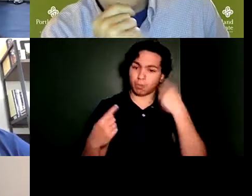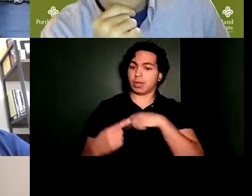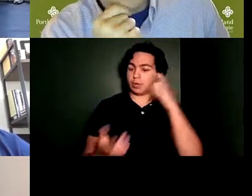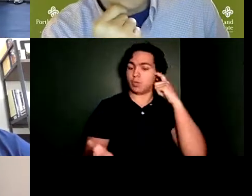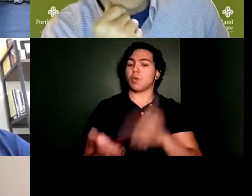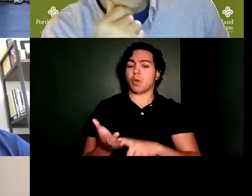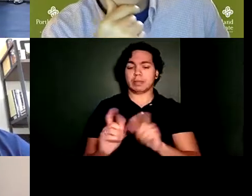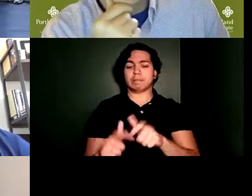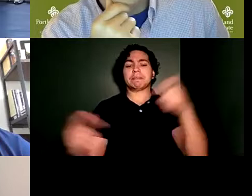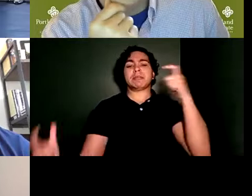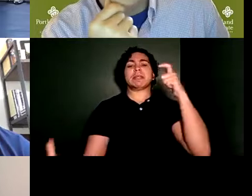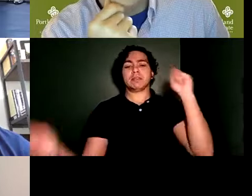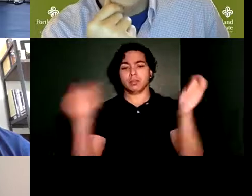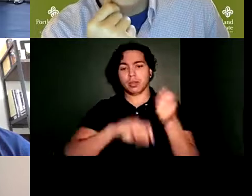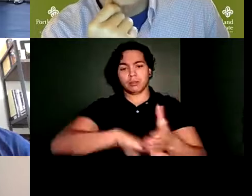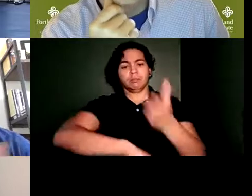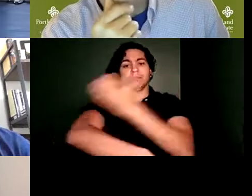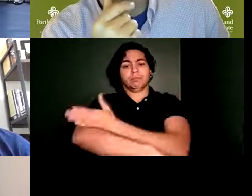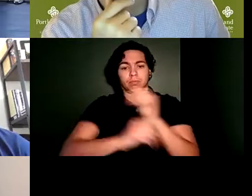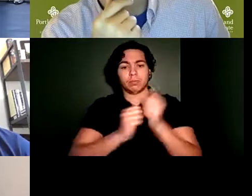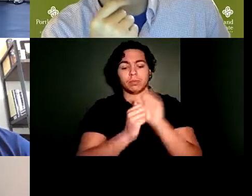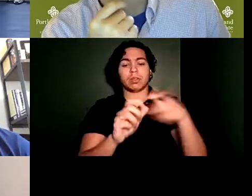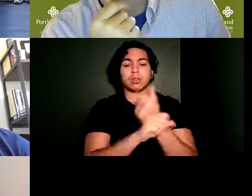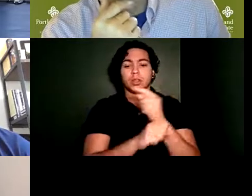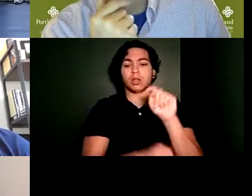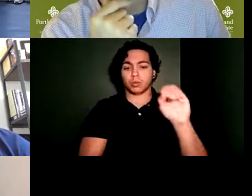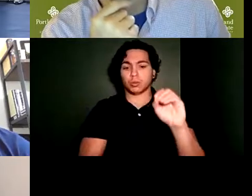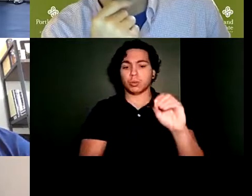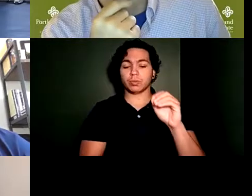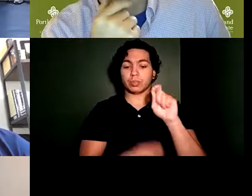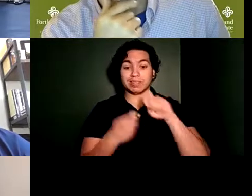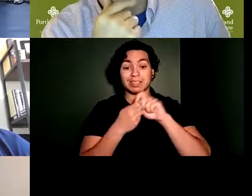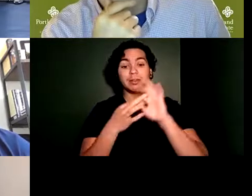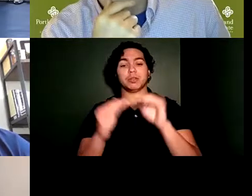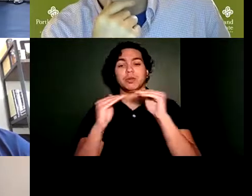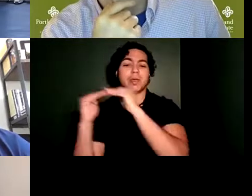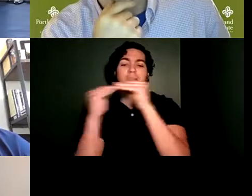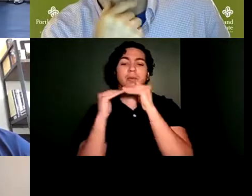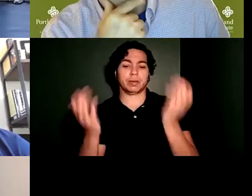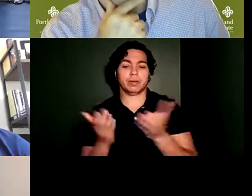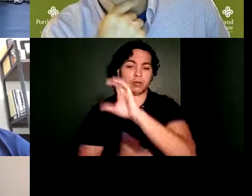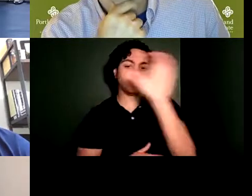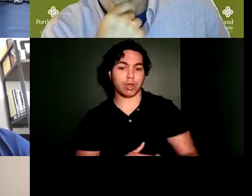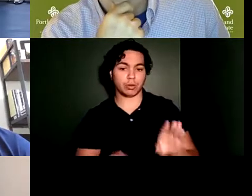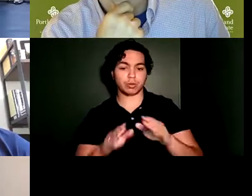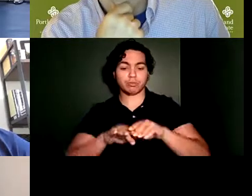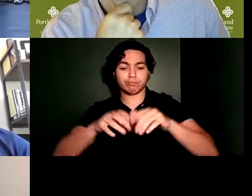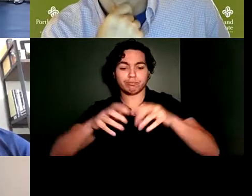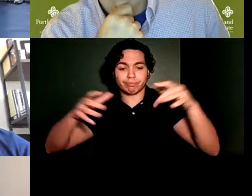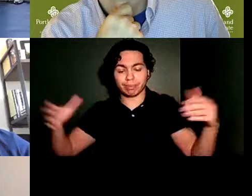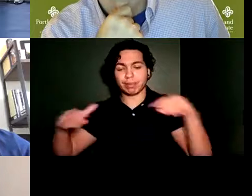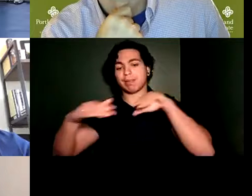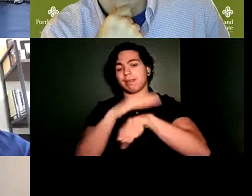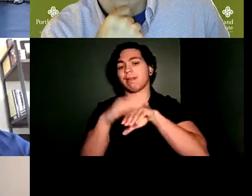significant compliance with Lock 2. And this was especially important in regards to equity in Chicago, is expanding that access. There may not